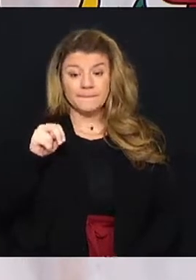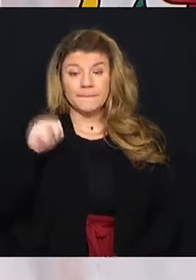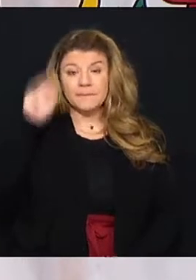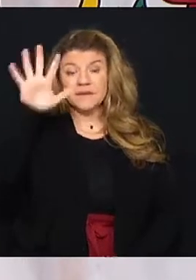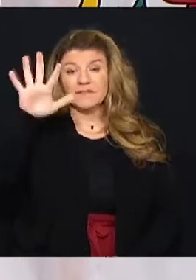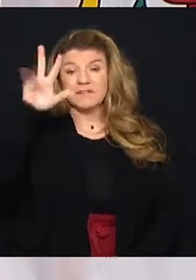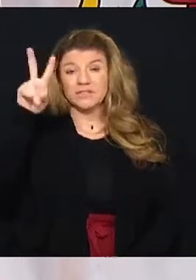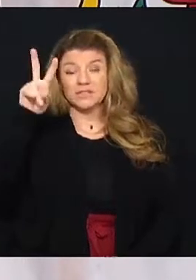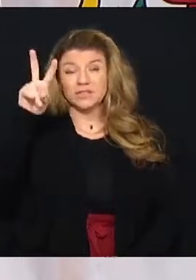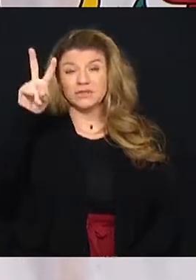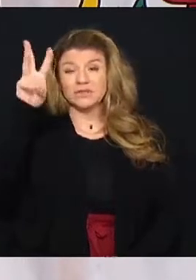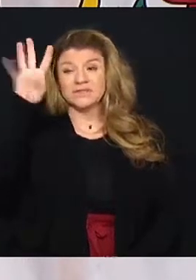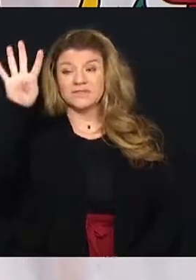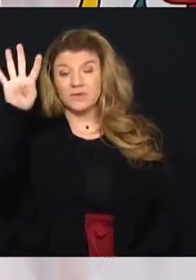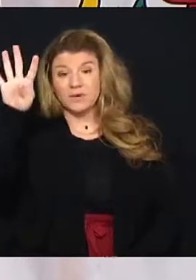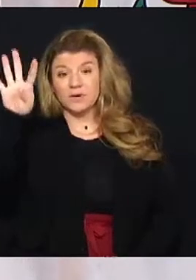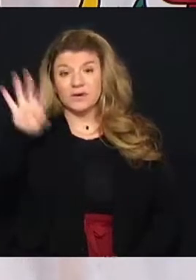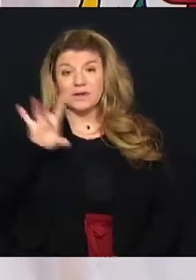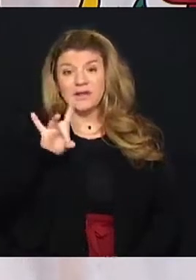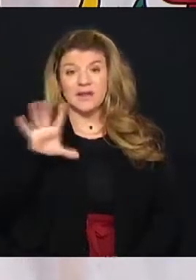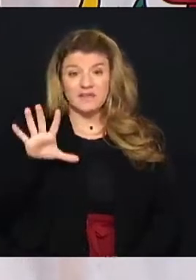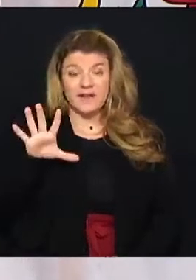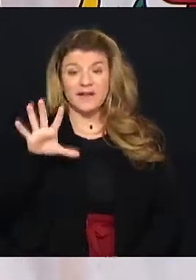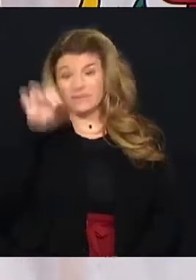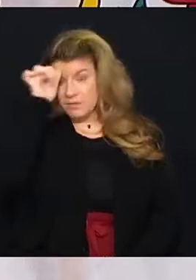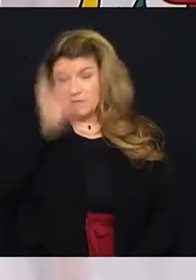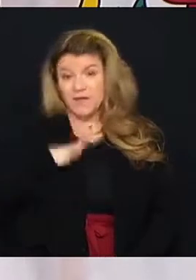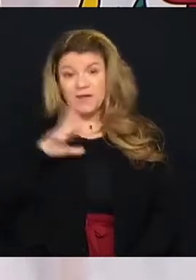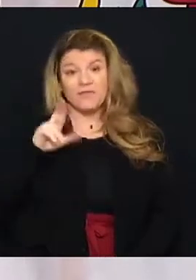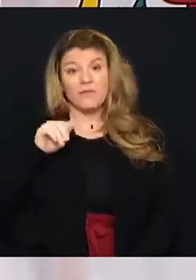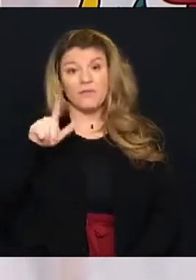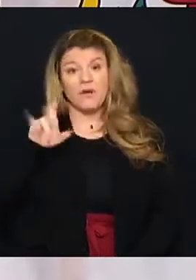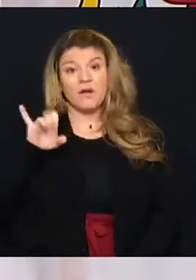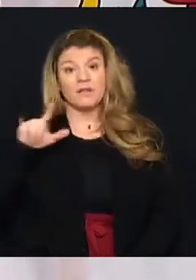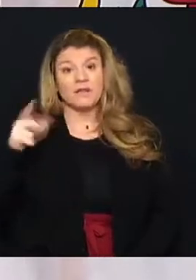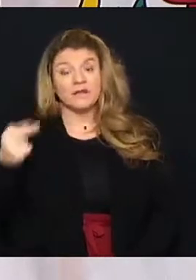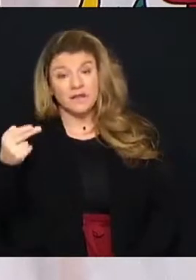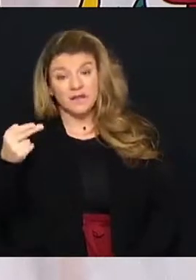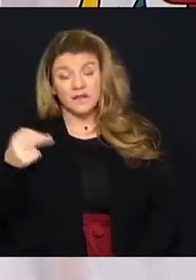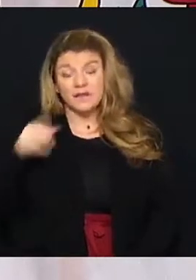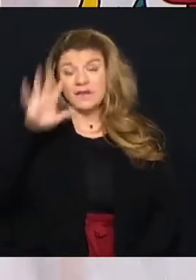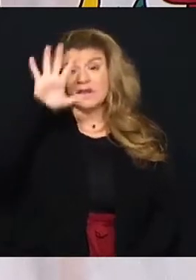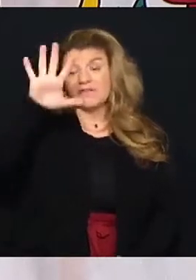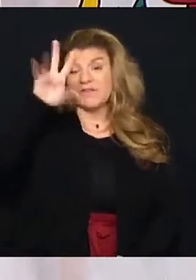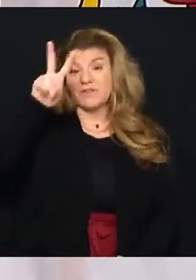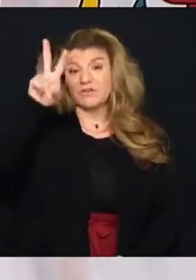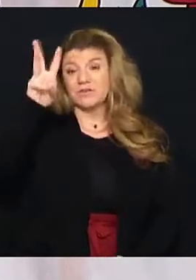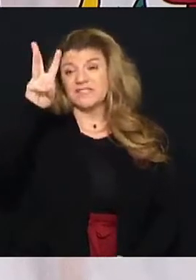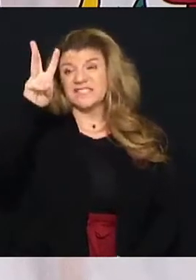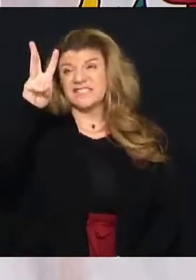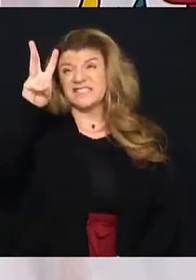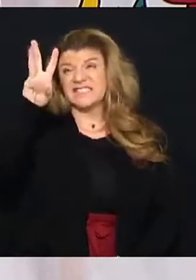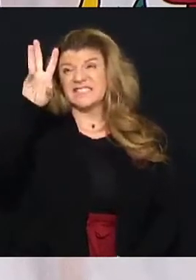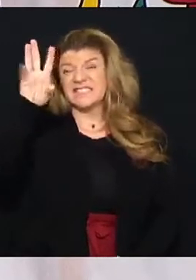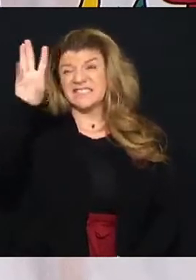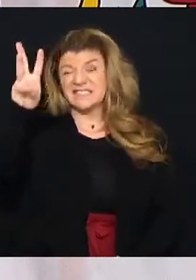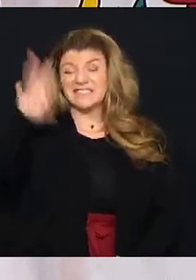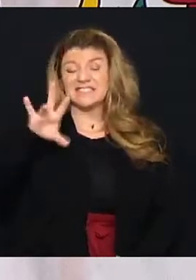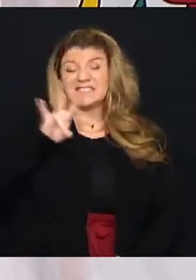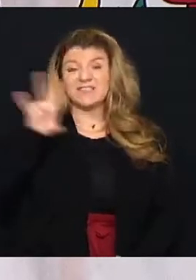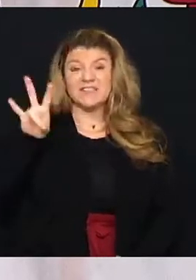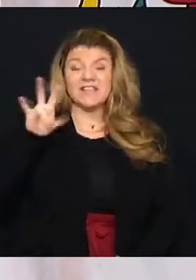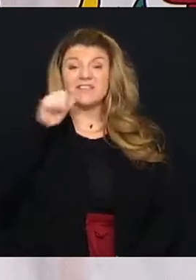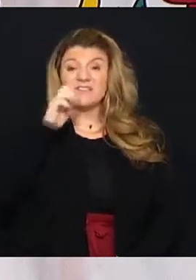The 5,264th death, an 85-year-old male from Raleigh County. The 5,265th death, a